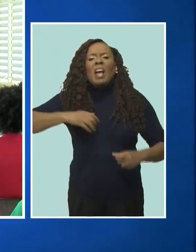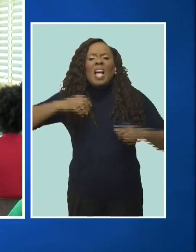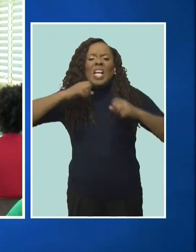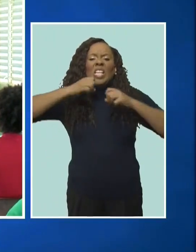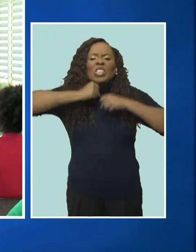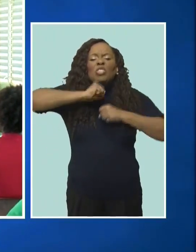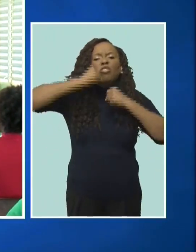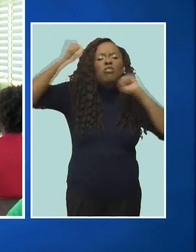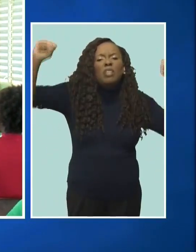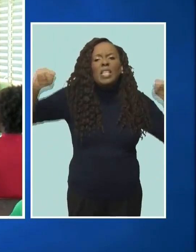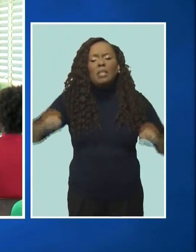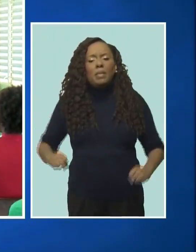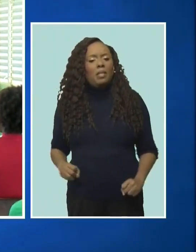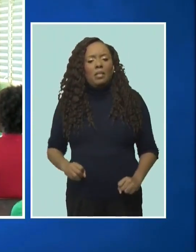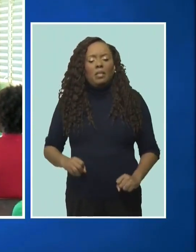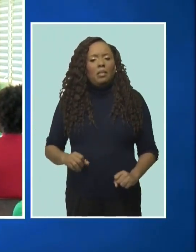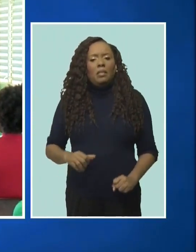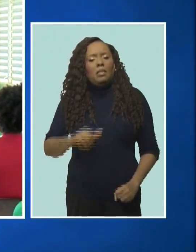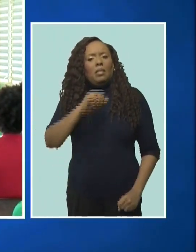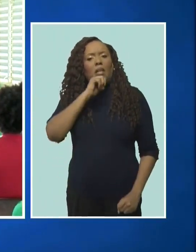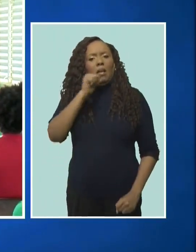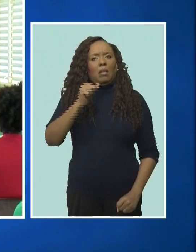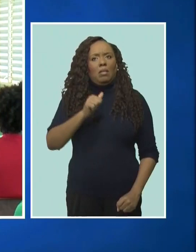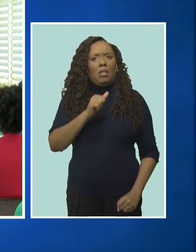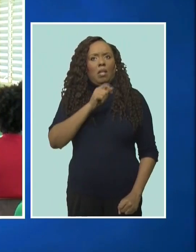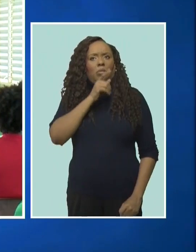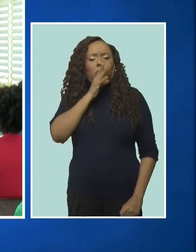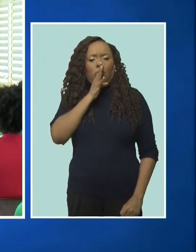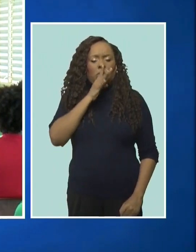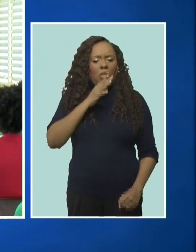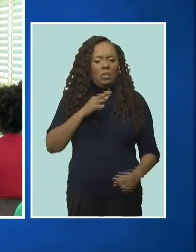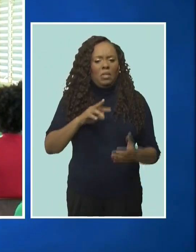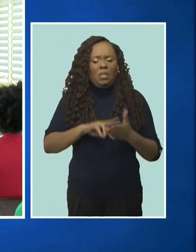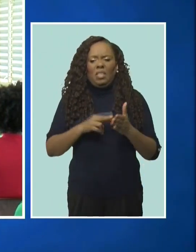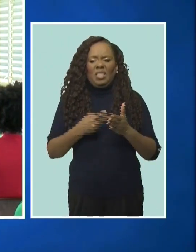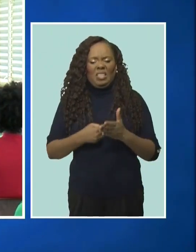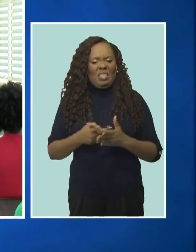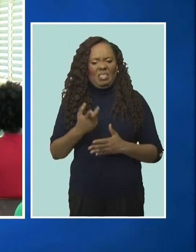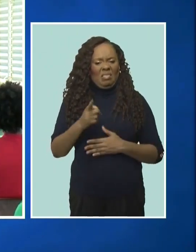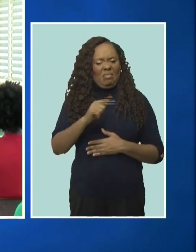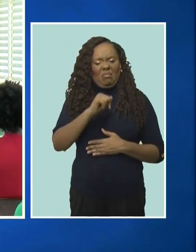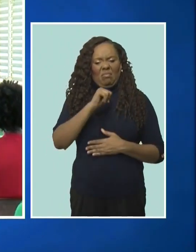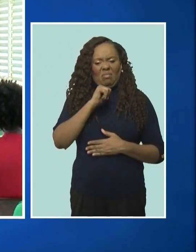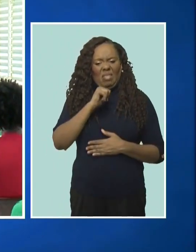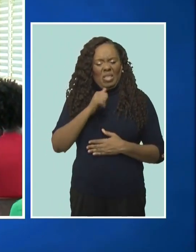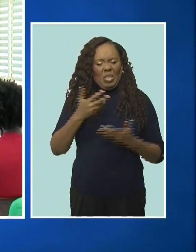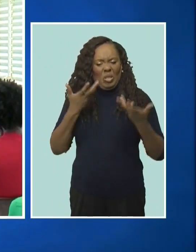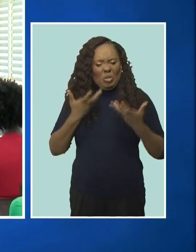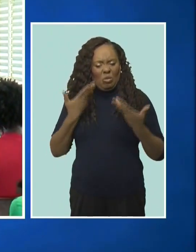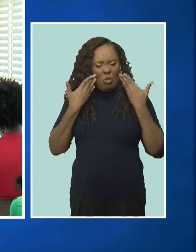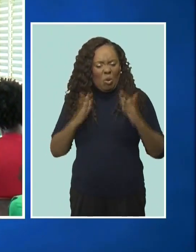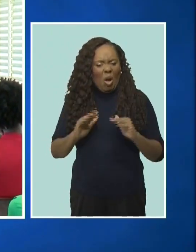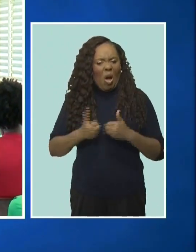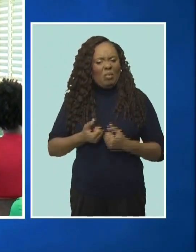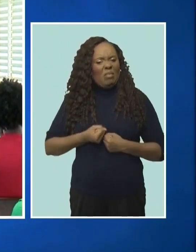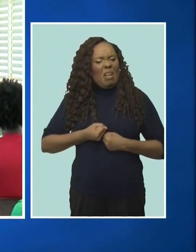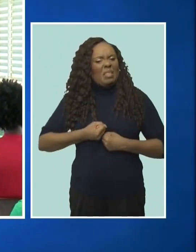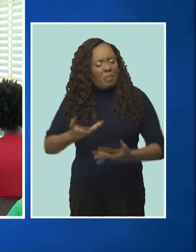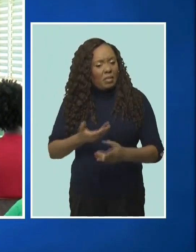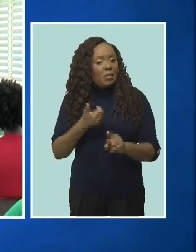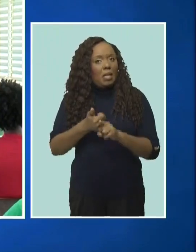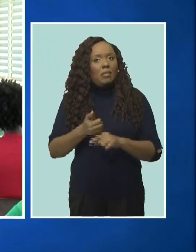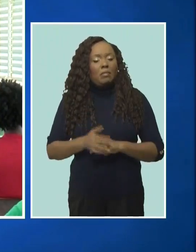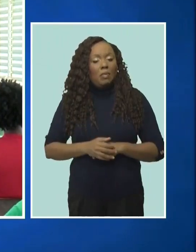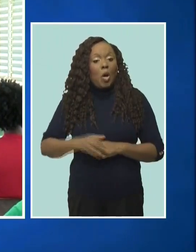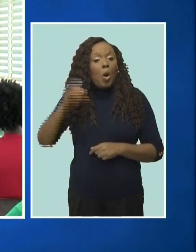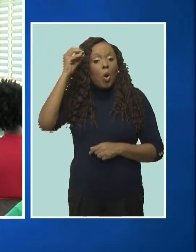That doesn't make you articulate. That makes you a vagabond sometimes. You need to be able to talk and express yourself. So he was